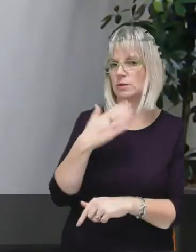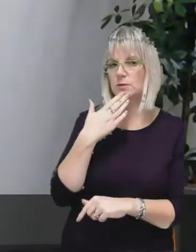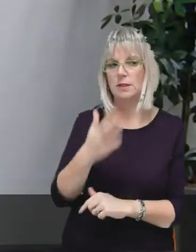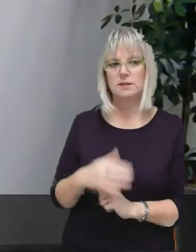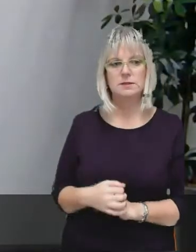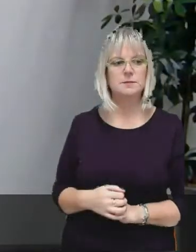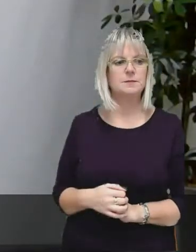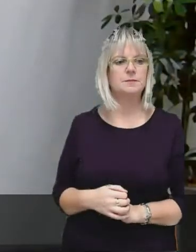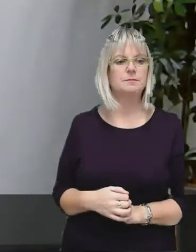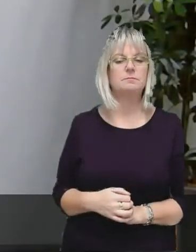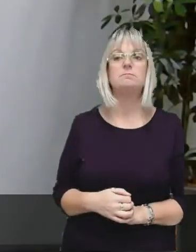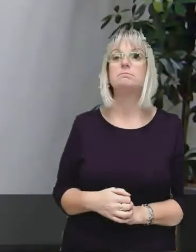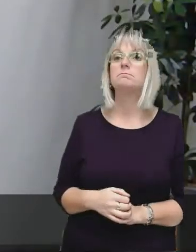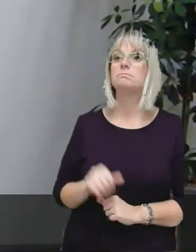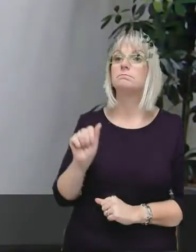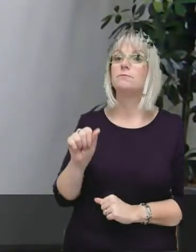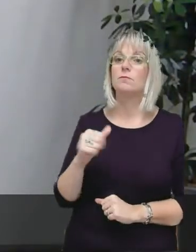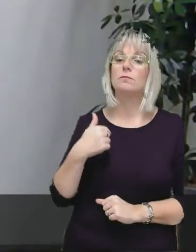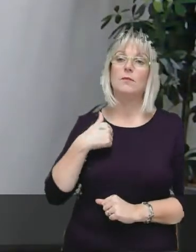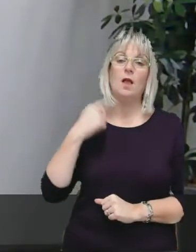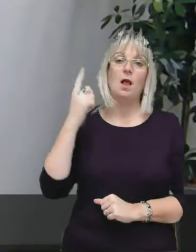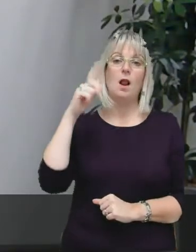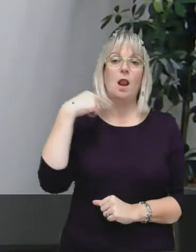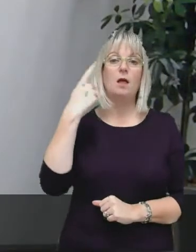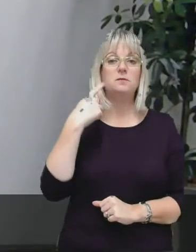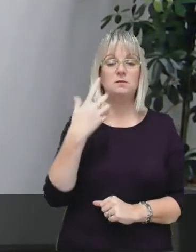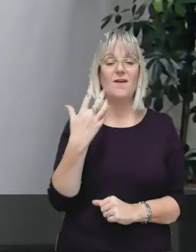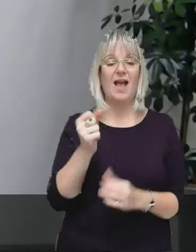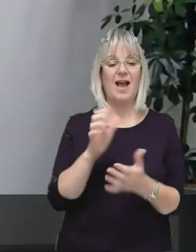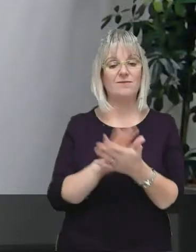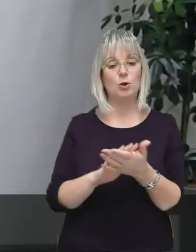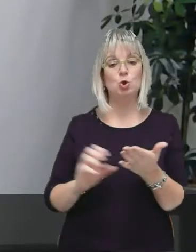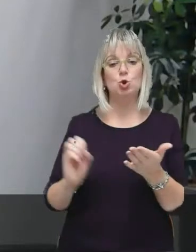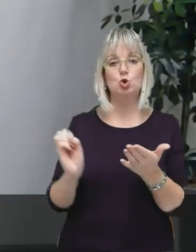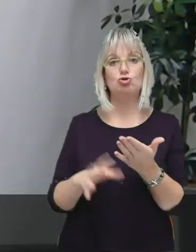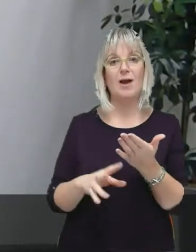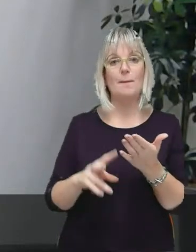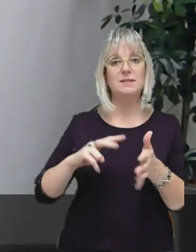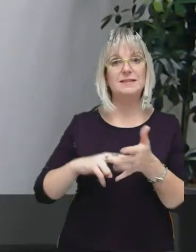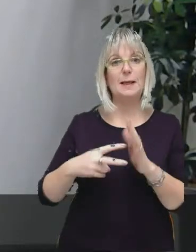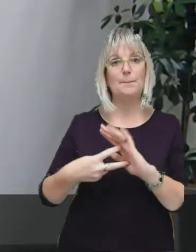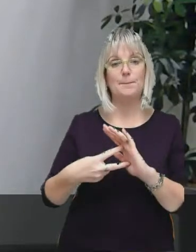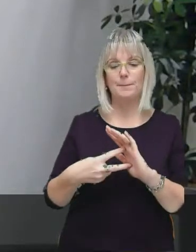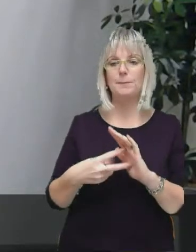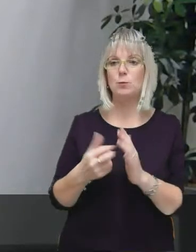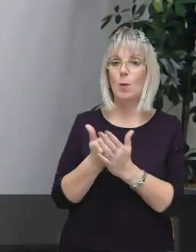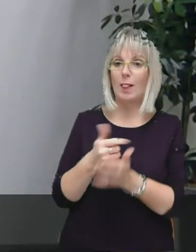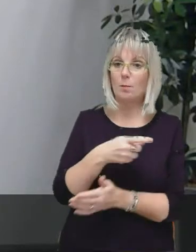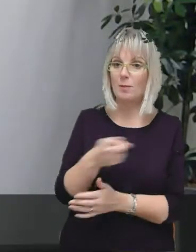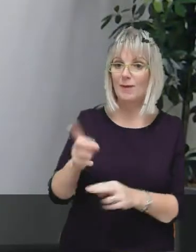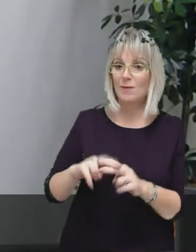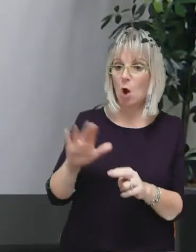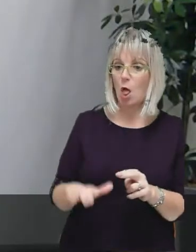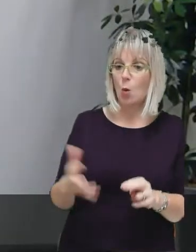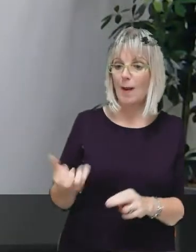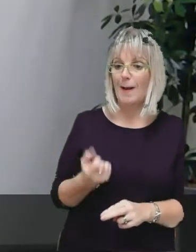scrappage scheme to help Londoners on low income to move them away from polluting